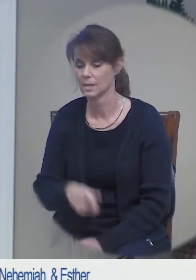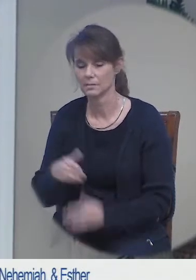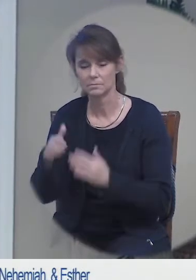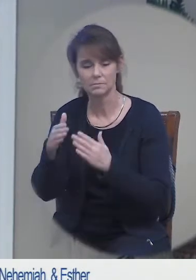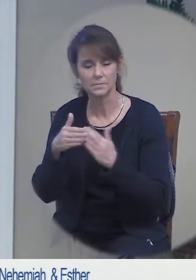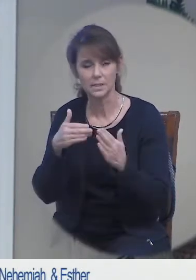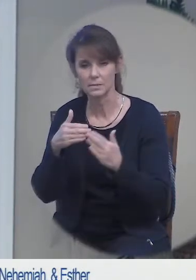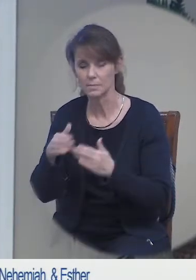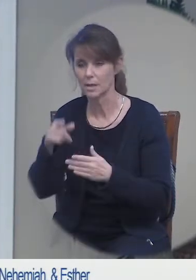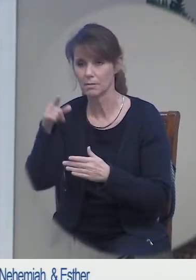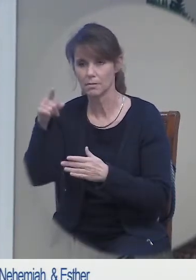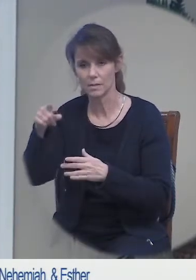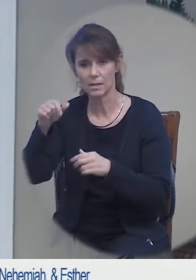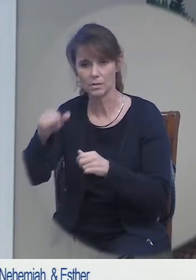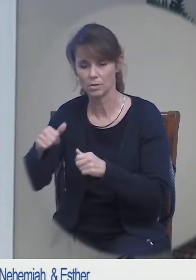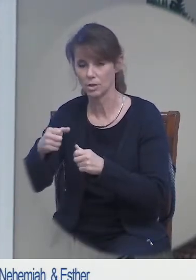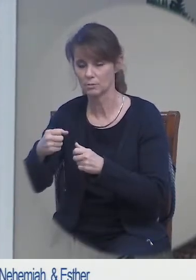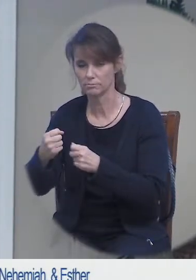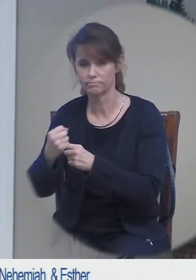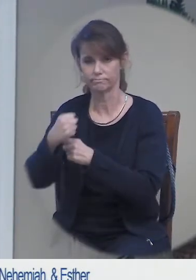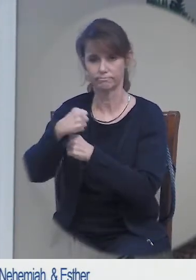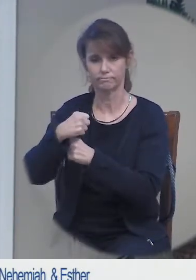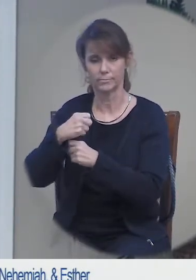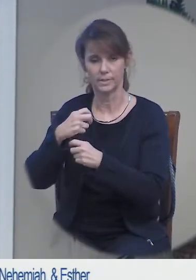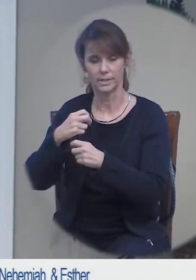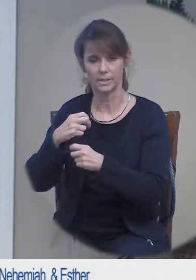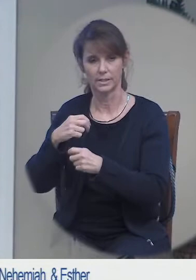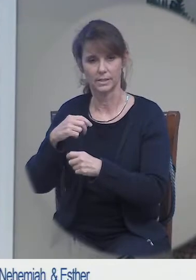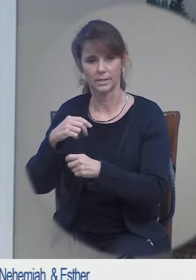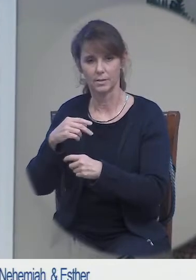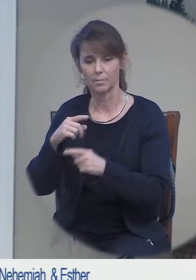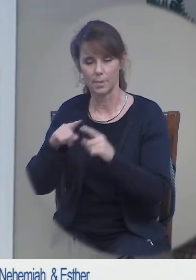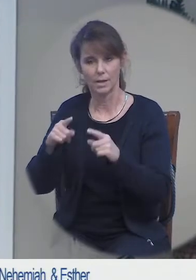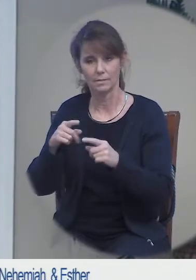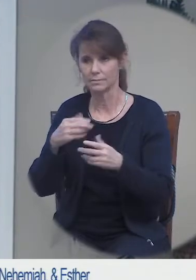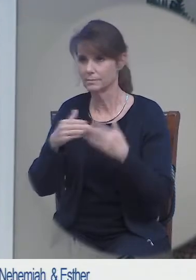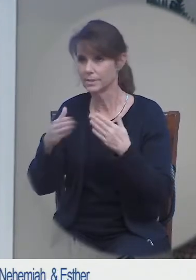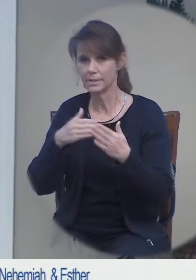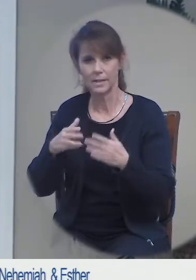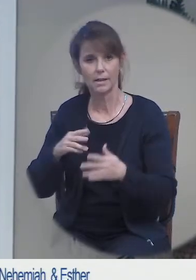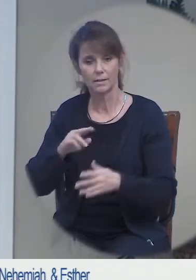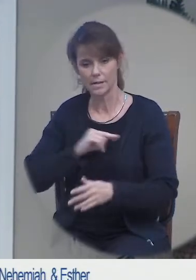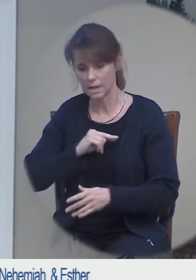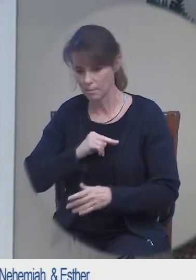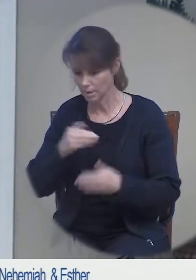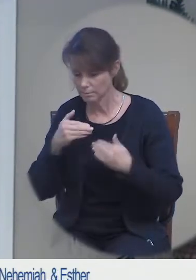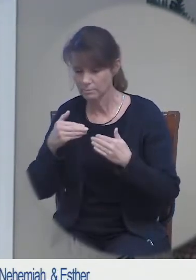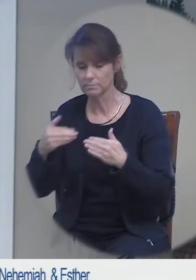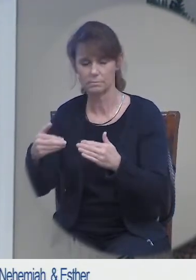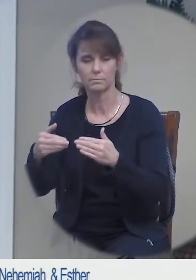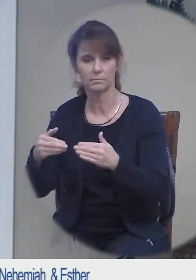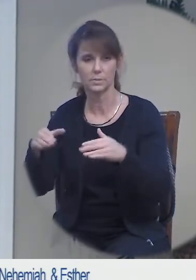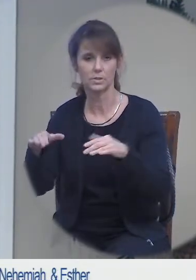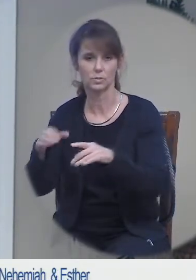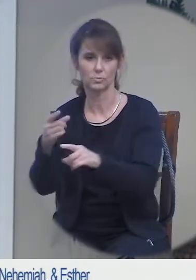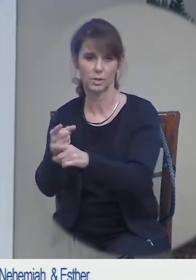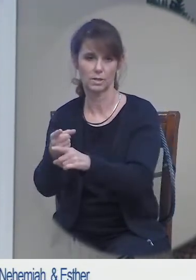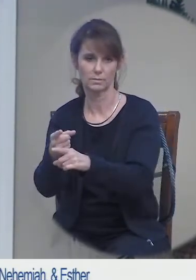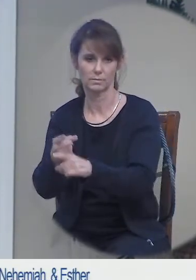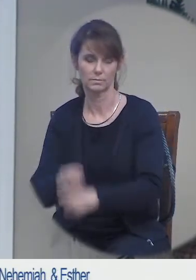was persistent in dealing with it, whether it was one long conversation over multiple attempts. Good